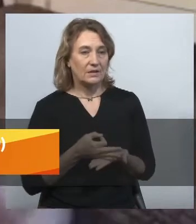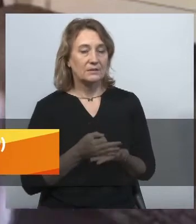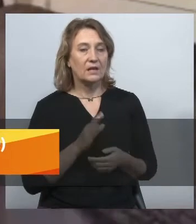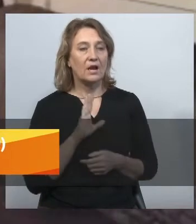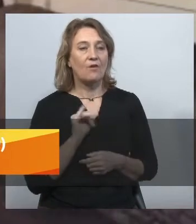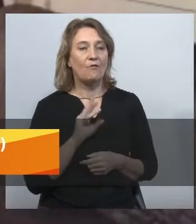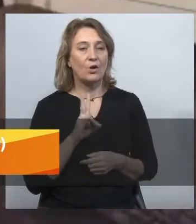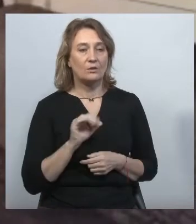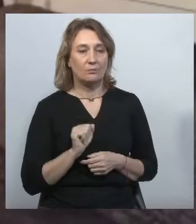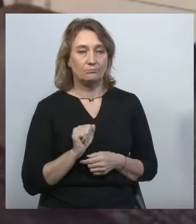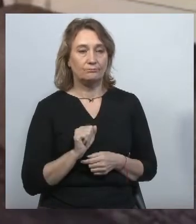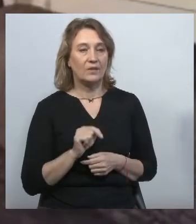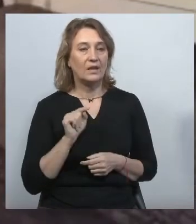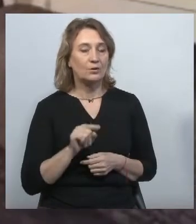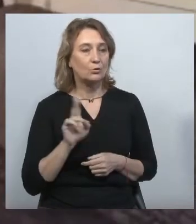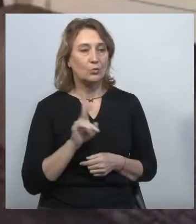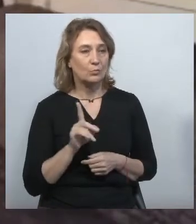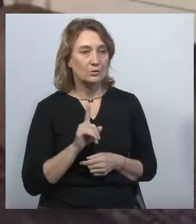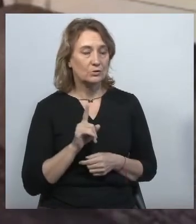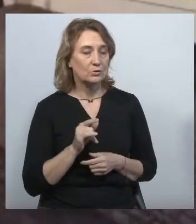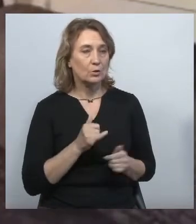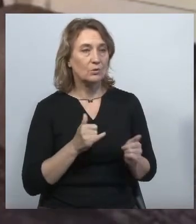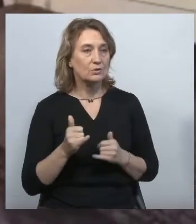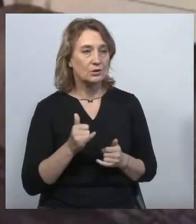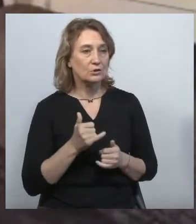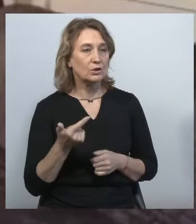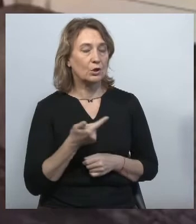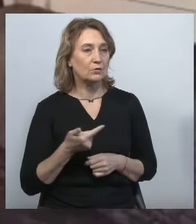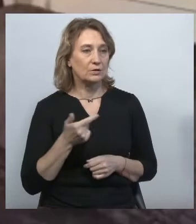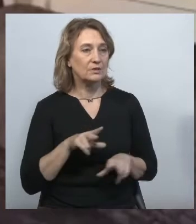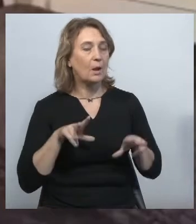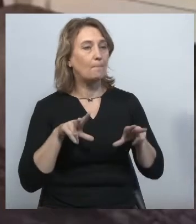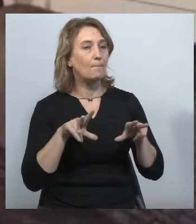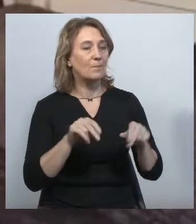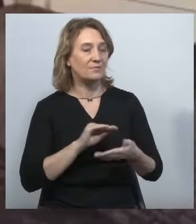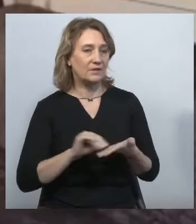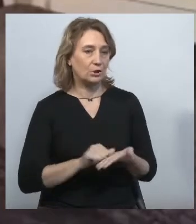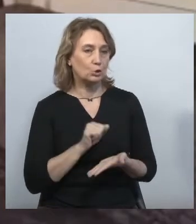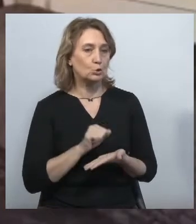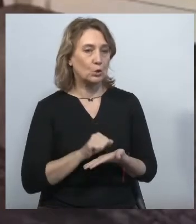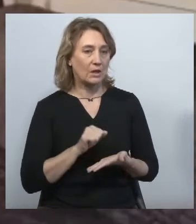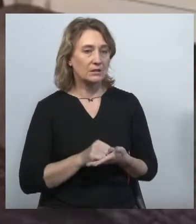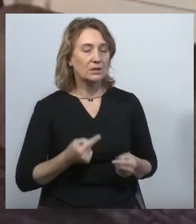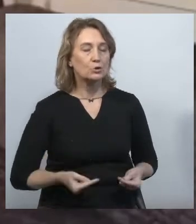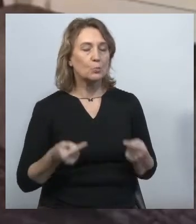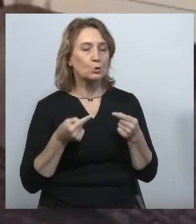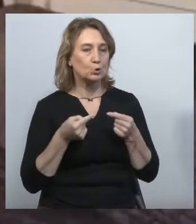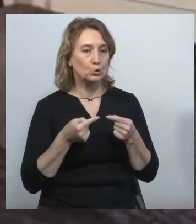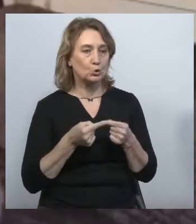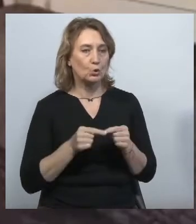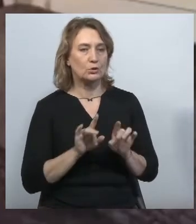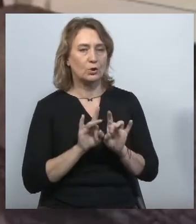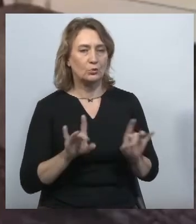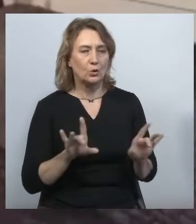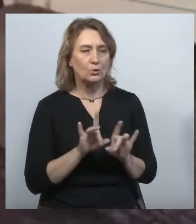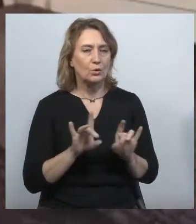so those of us who have a commitment to journalism, to accurate and informative information about the world that